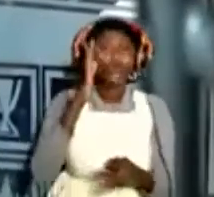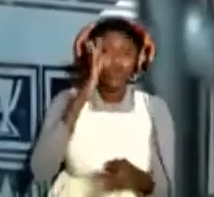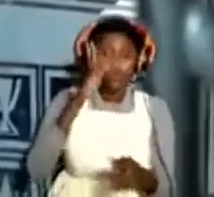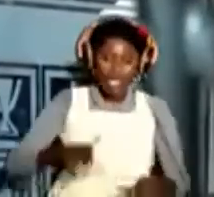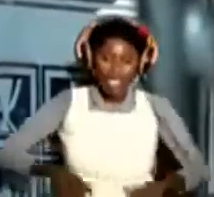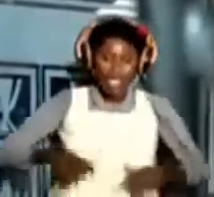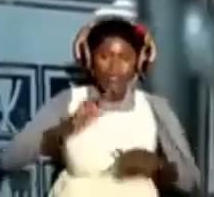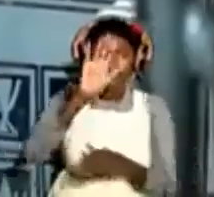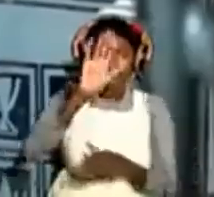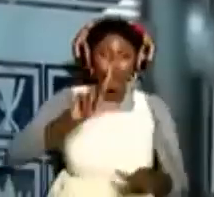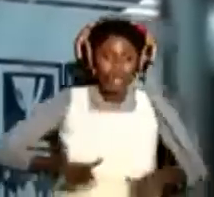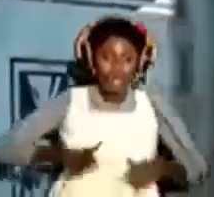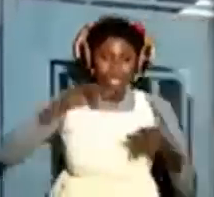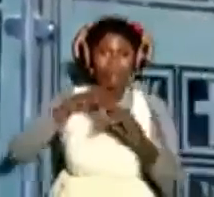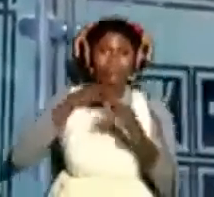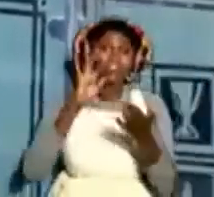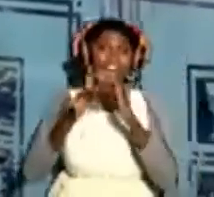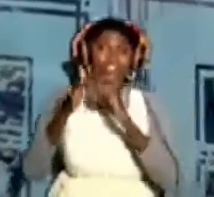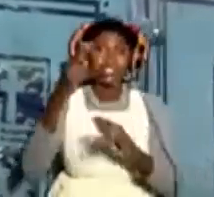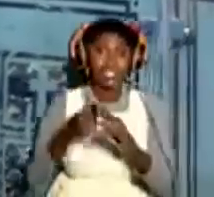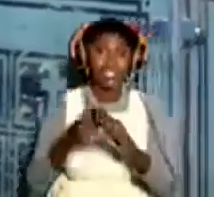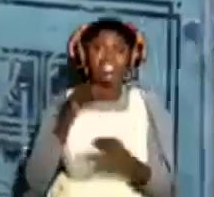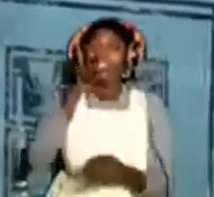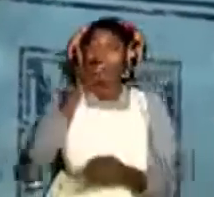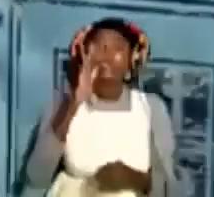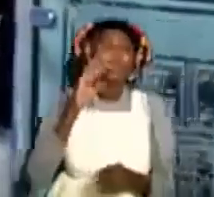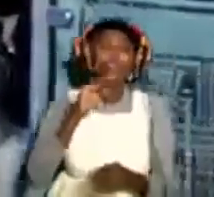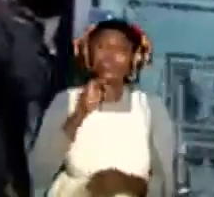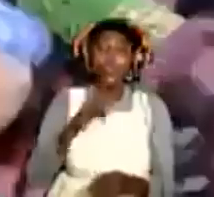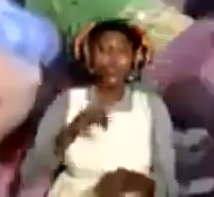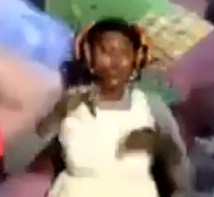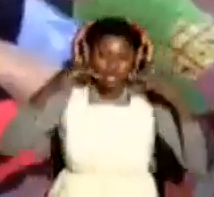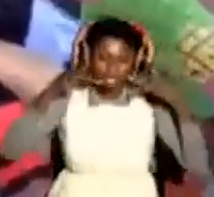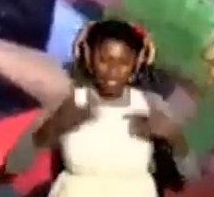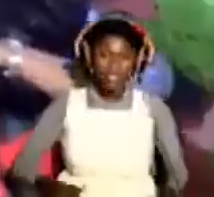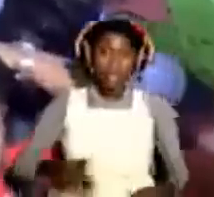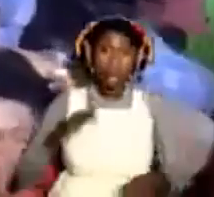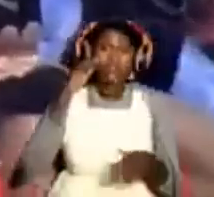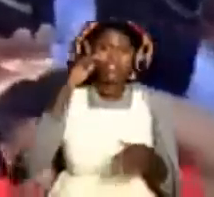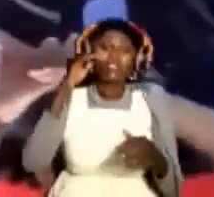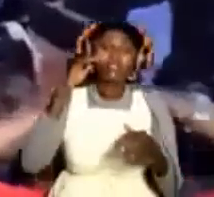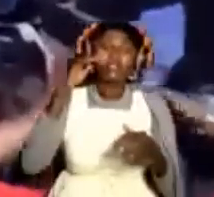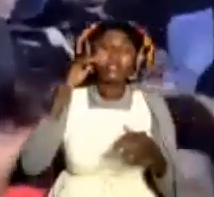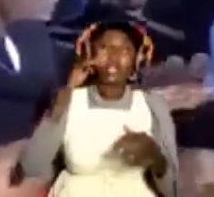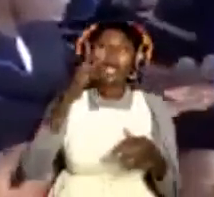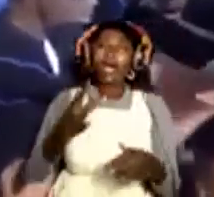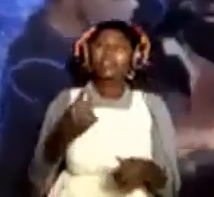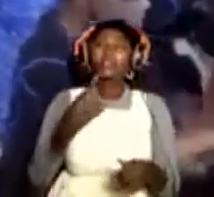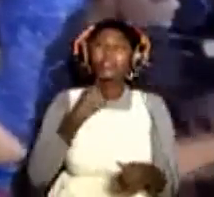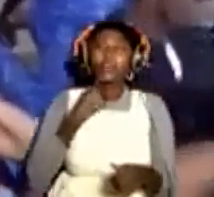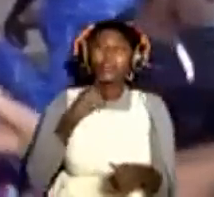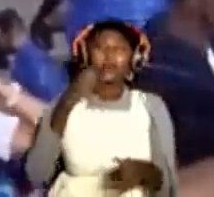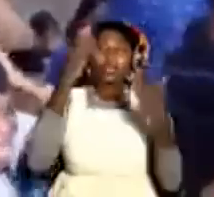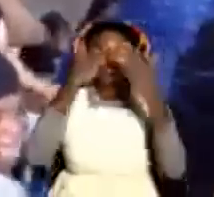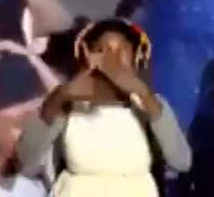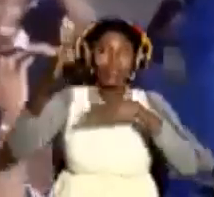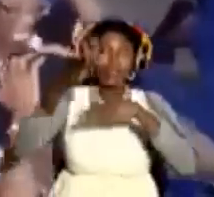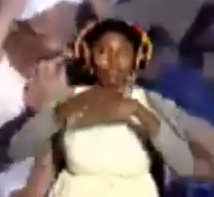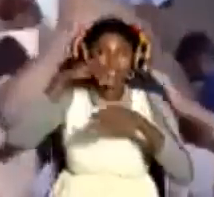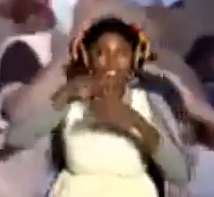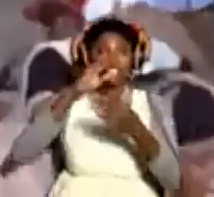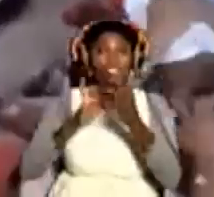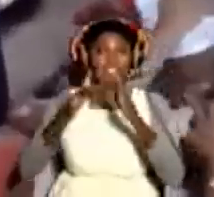will fulfill purpose. You will not disappoint heaven. In the name of